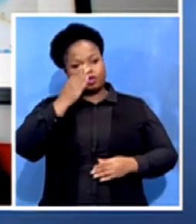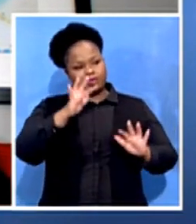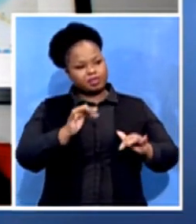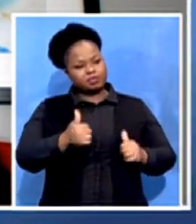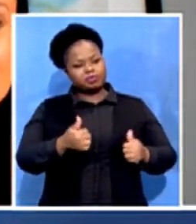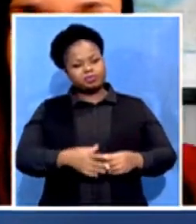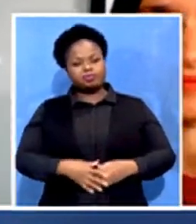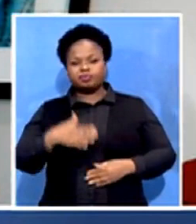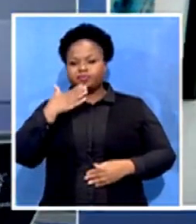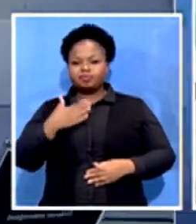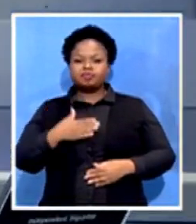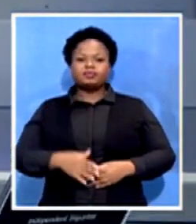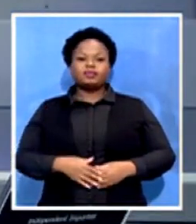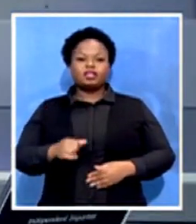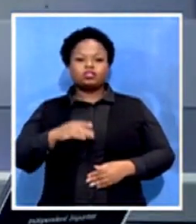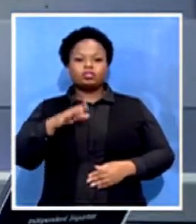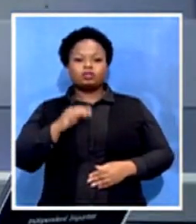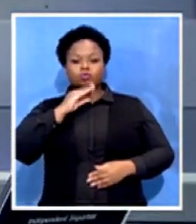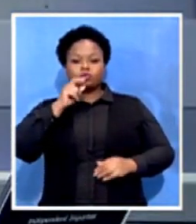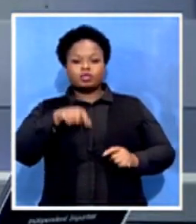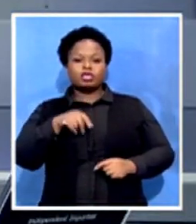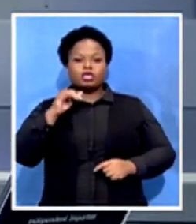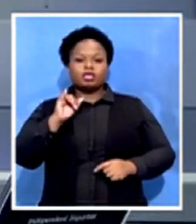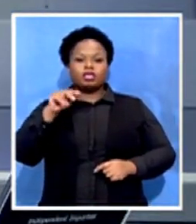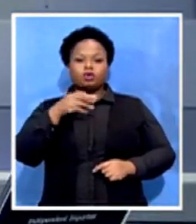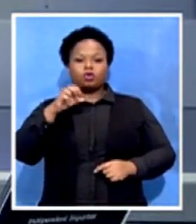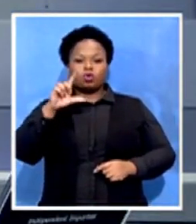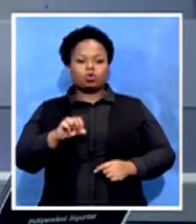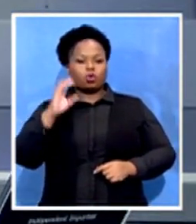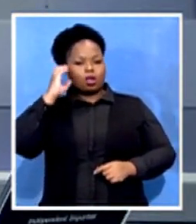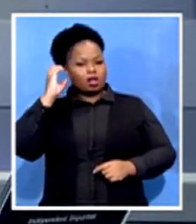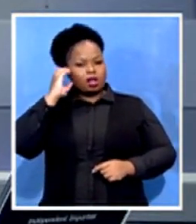spokesperson of Ikholo, mobile education platform. We thank you very much indeed.